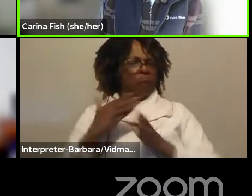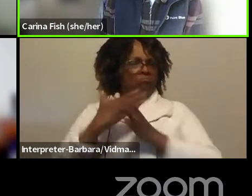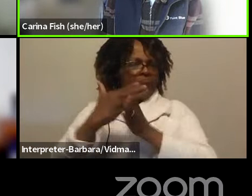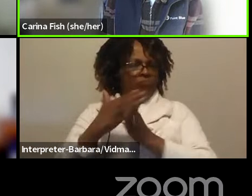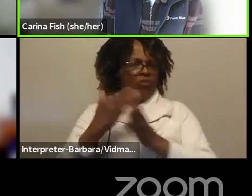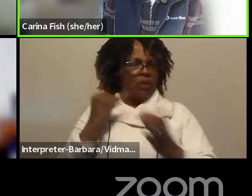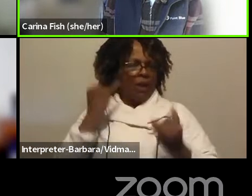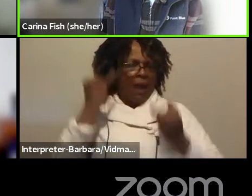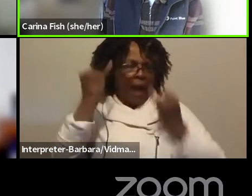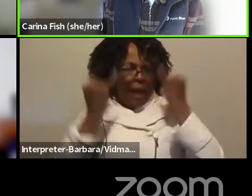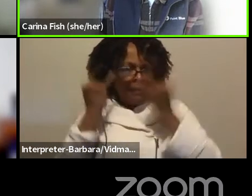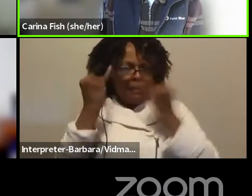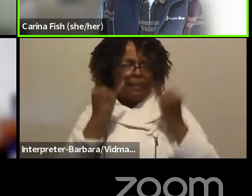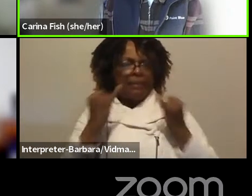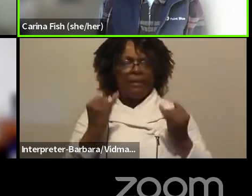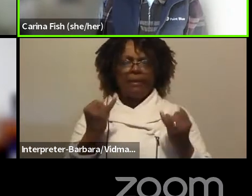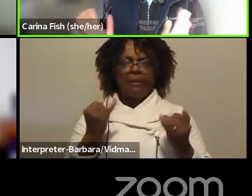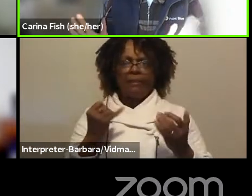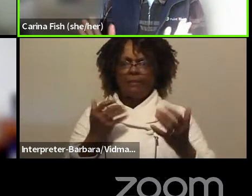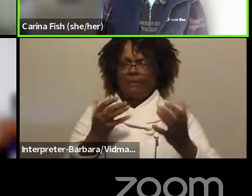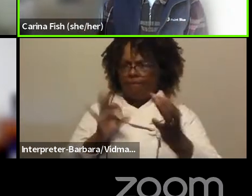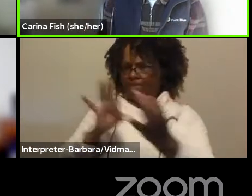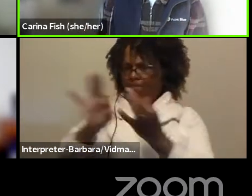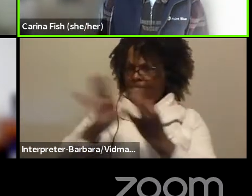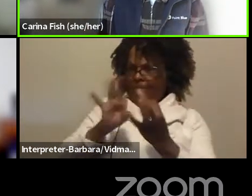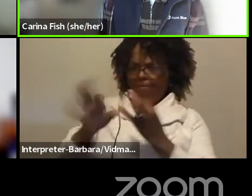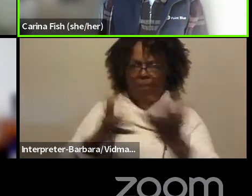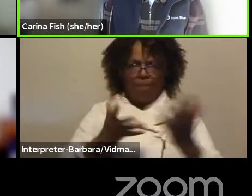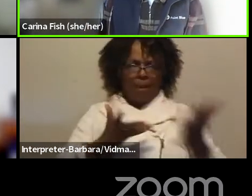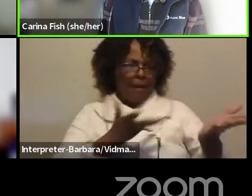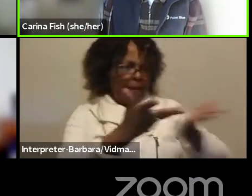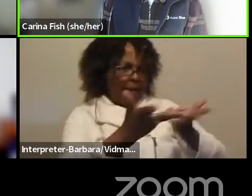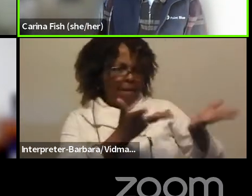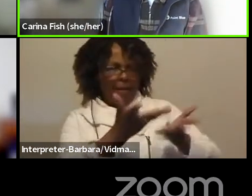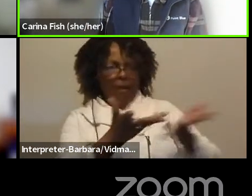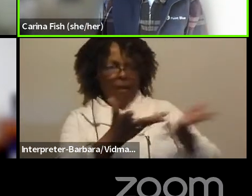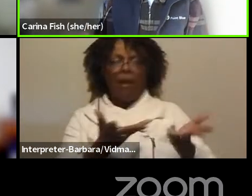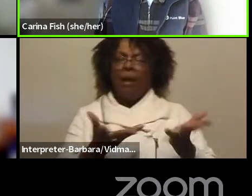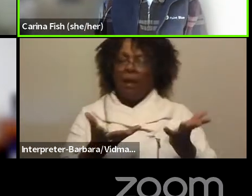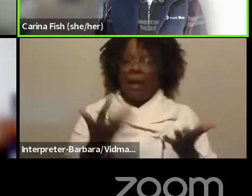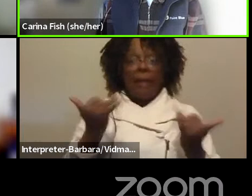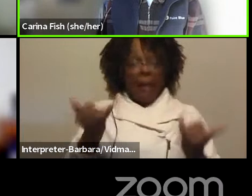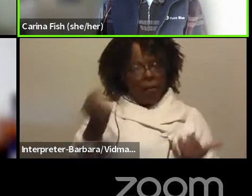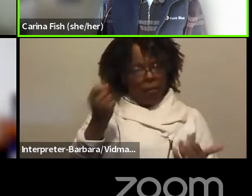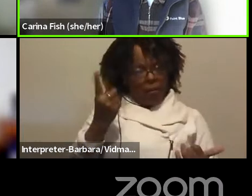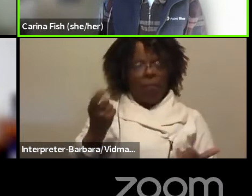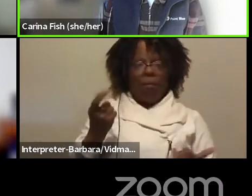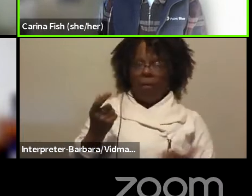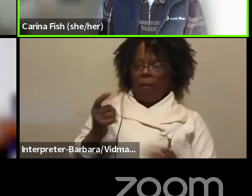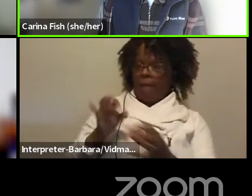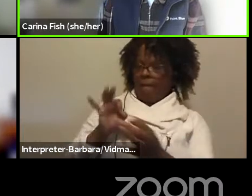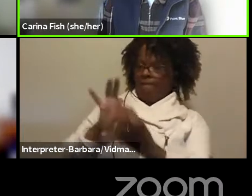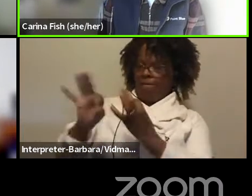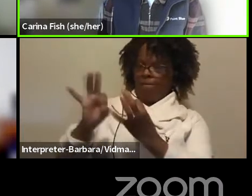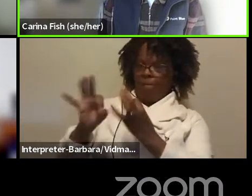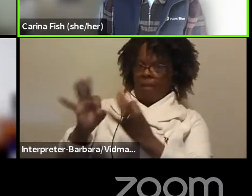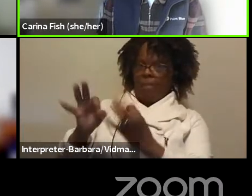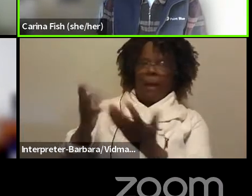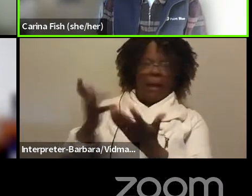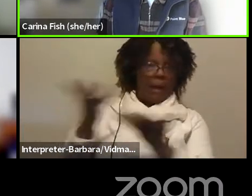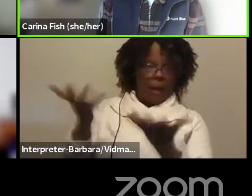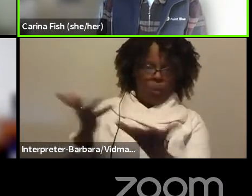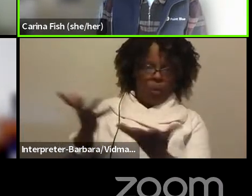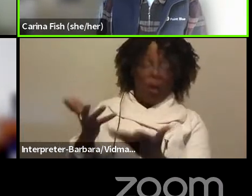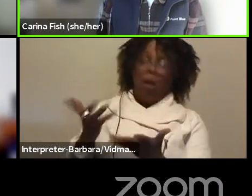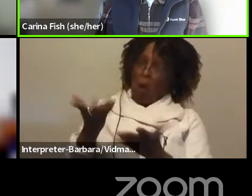you do, you get some incredible feedback. And even if the feedback is like, hey, you can improve on this, that's still very constructive and you can work on it or find